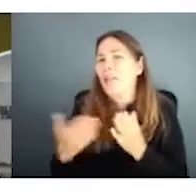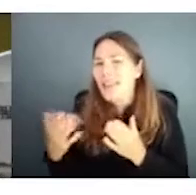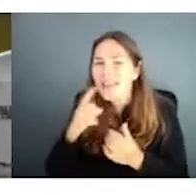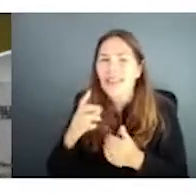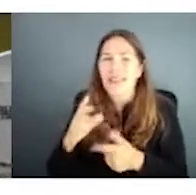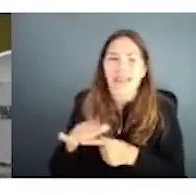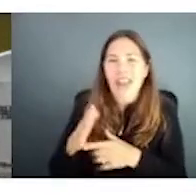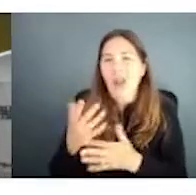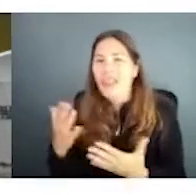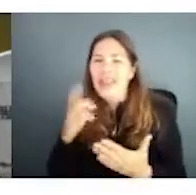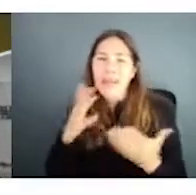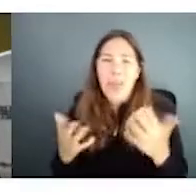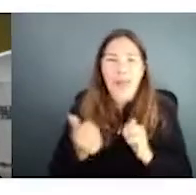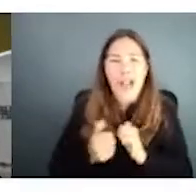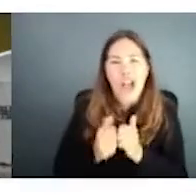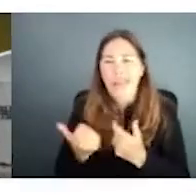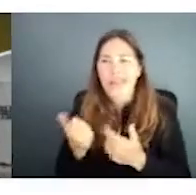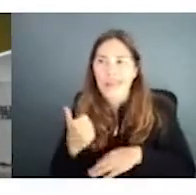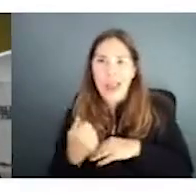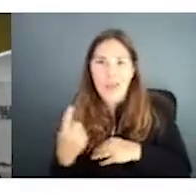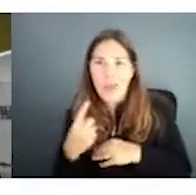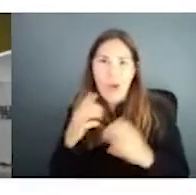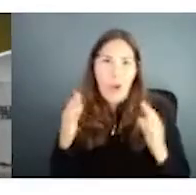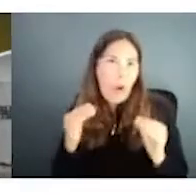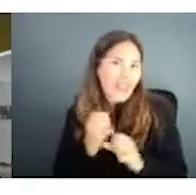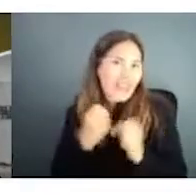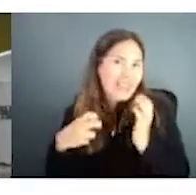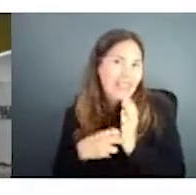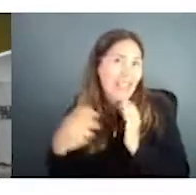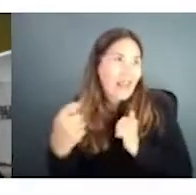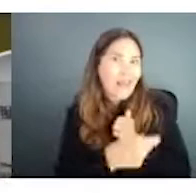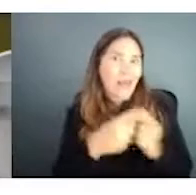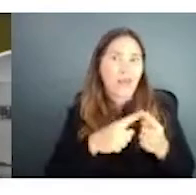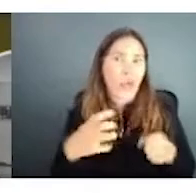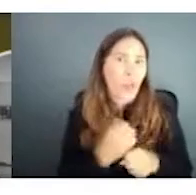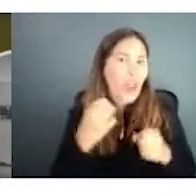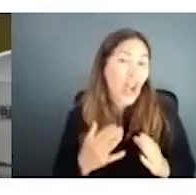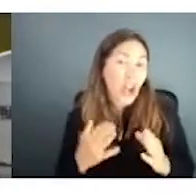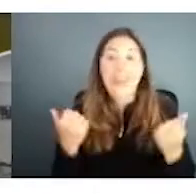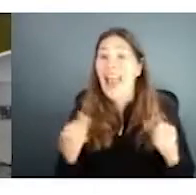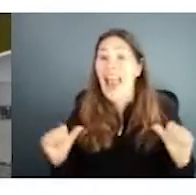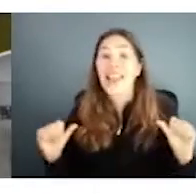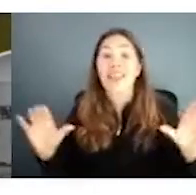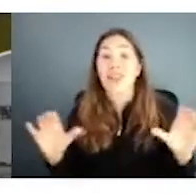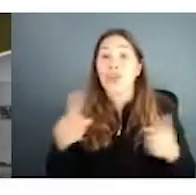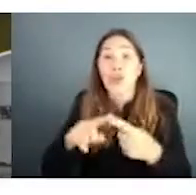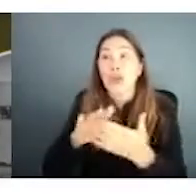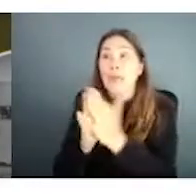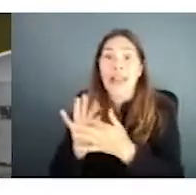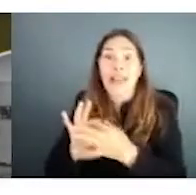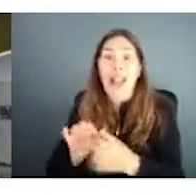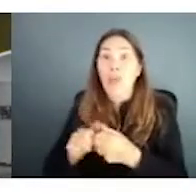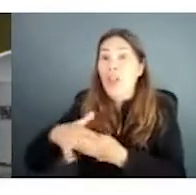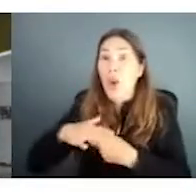little contest and then hopefully maybe give some tickets to the winner. So anything you can do to localize it and make it real